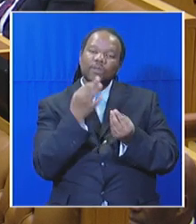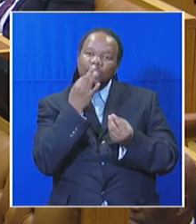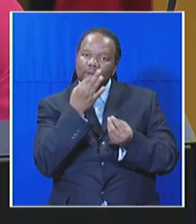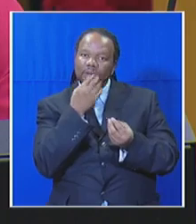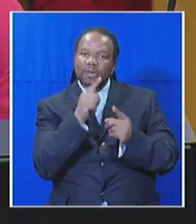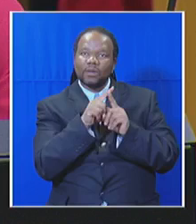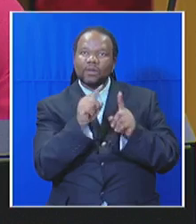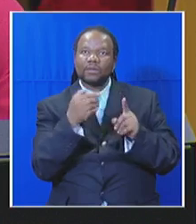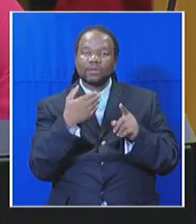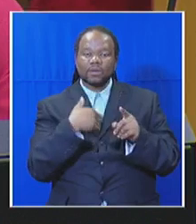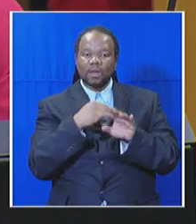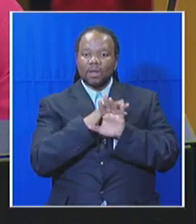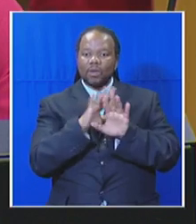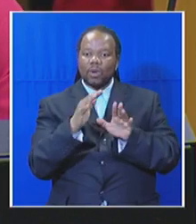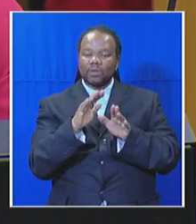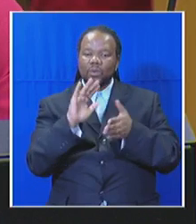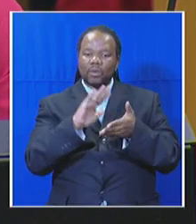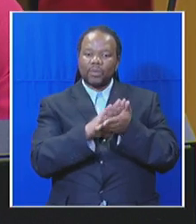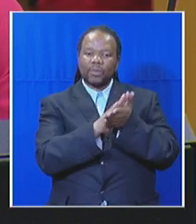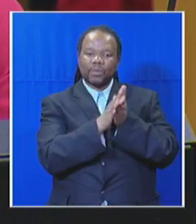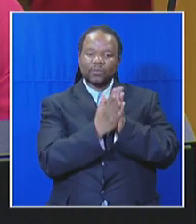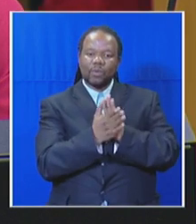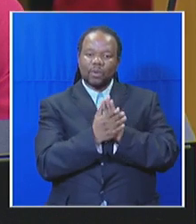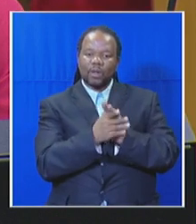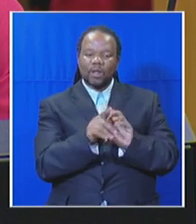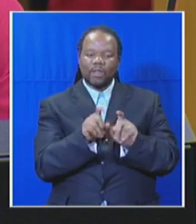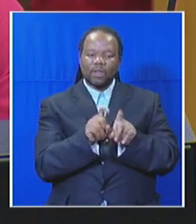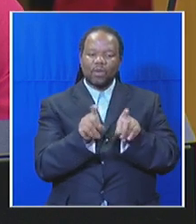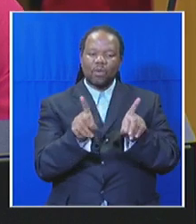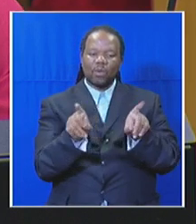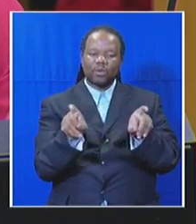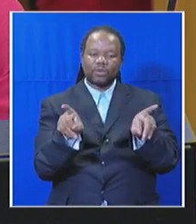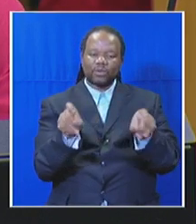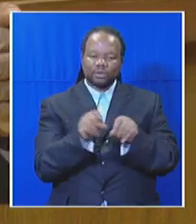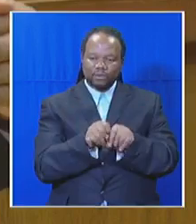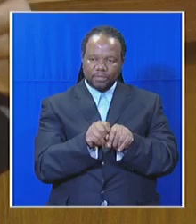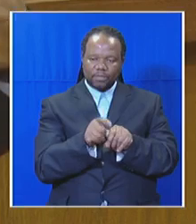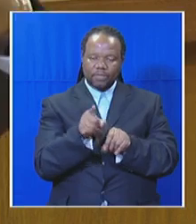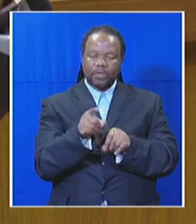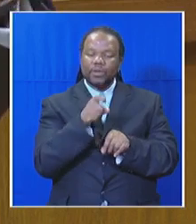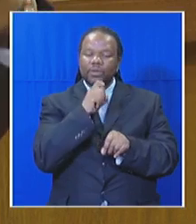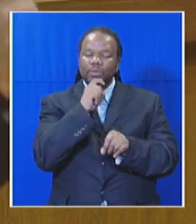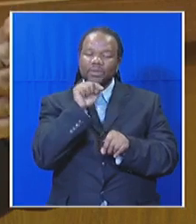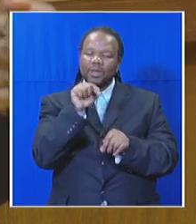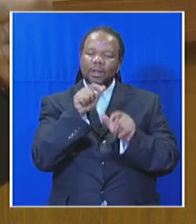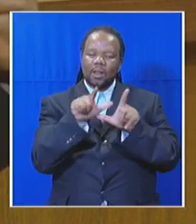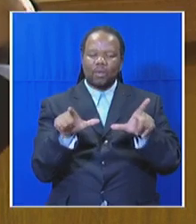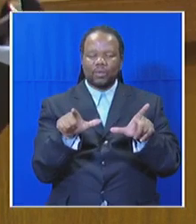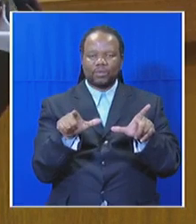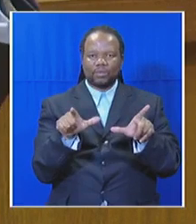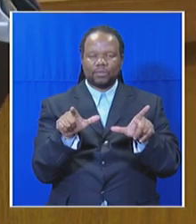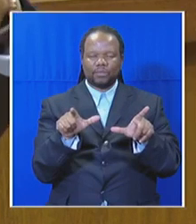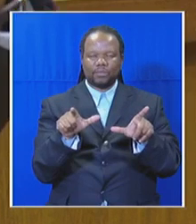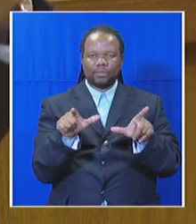out the cockroaches, etc., etc. That's the language he used. It was important to